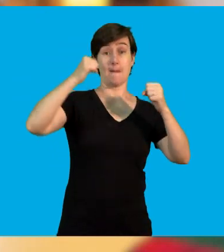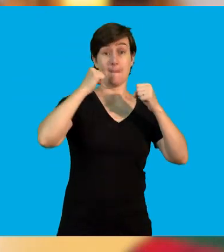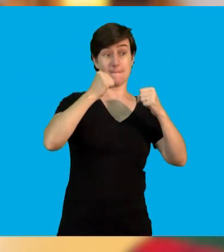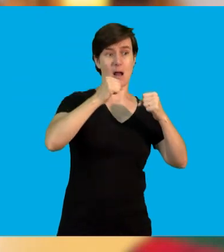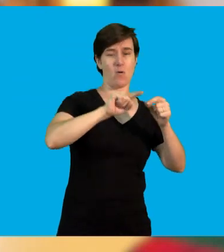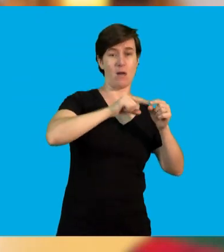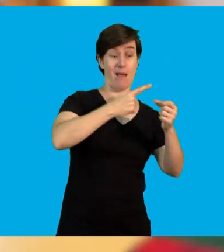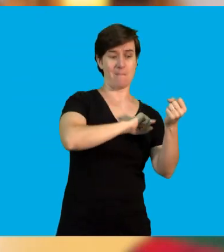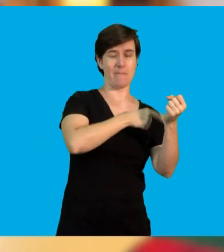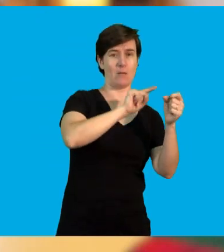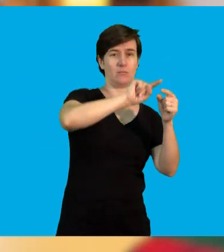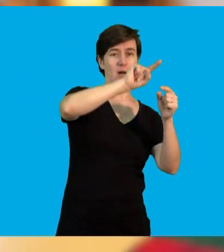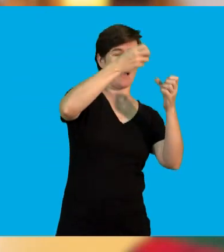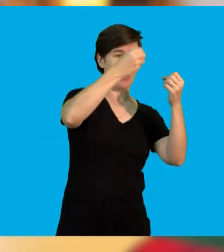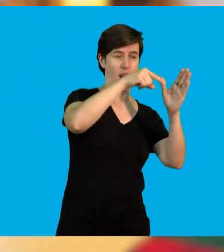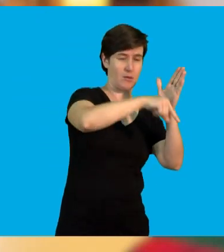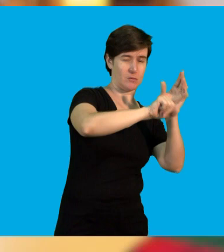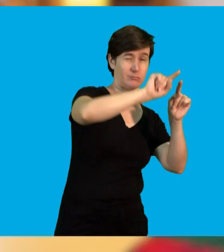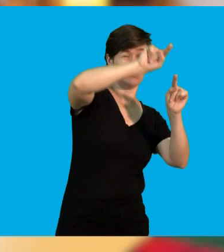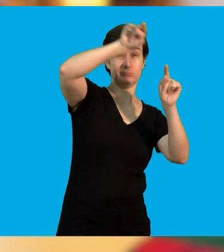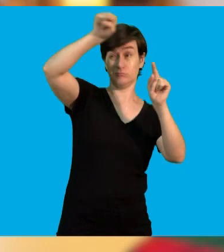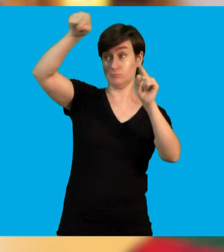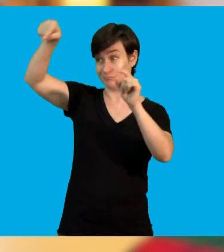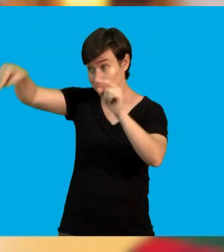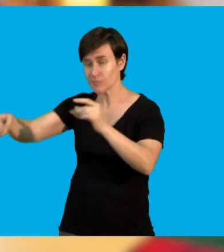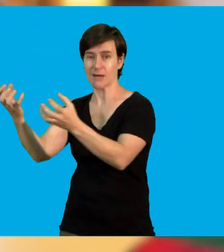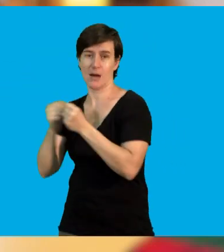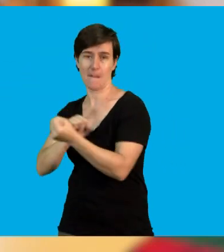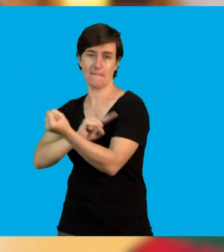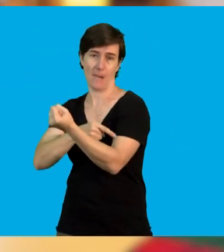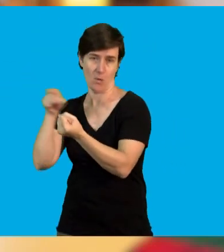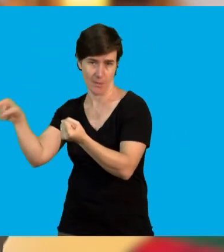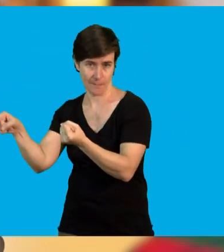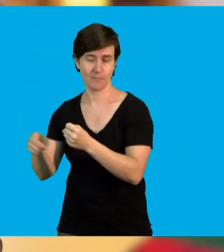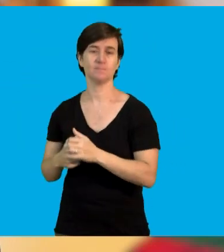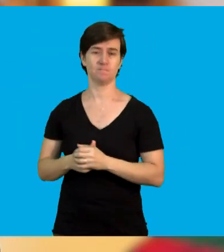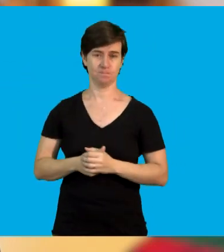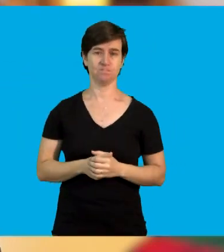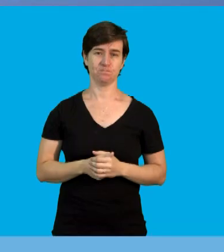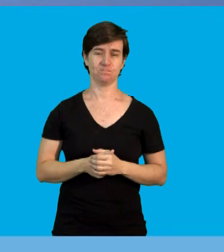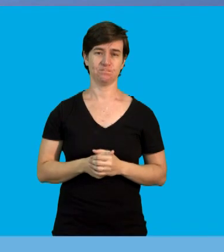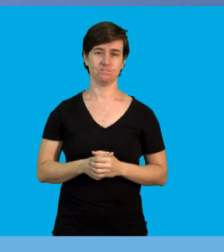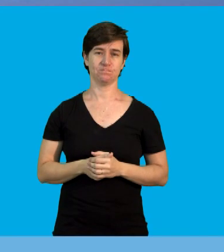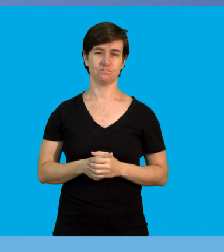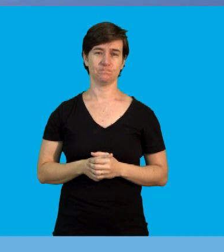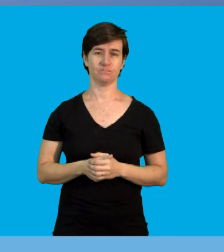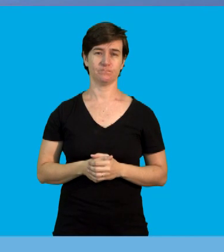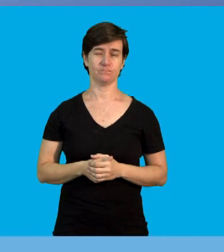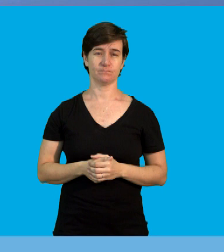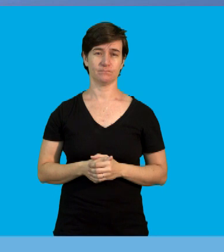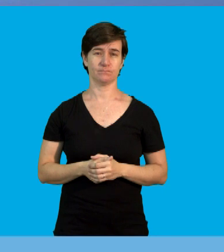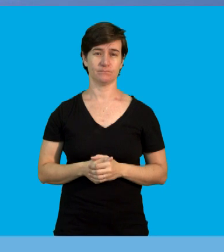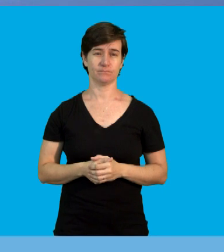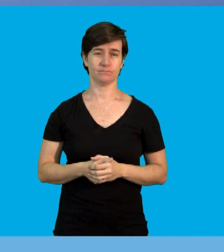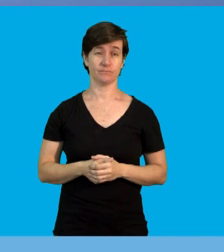going to be gaining the electrons that are lost by the first electrode. So now with that, we are then saying